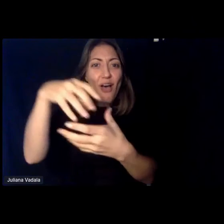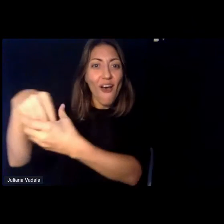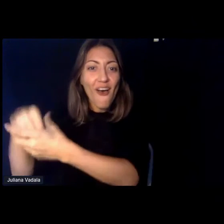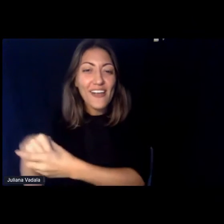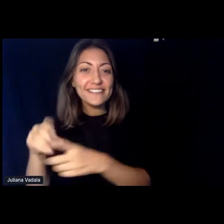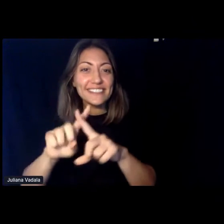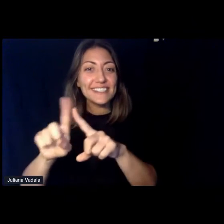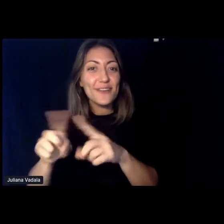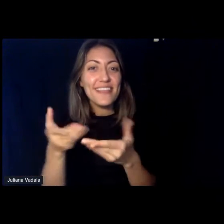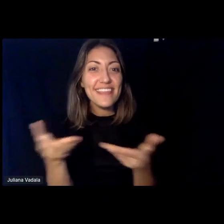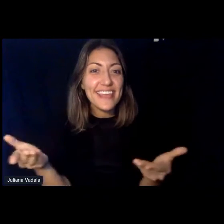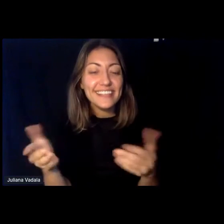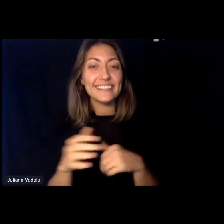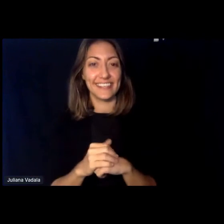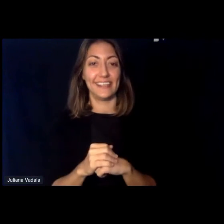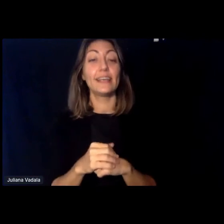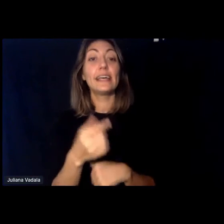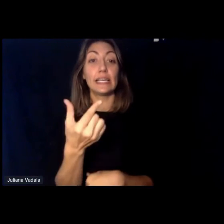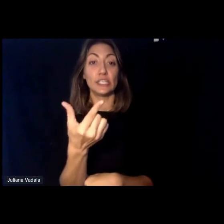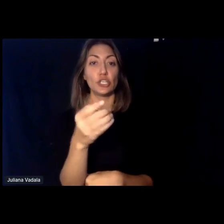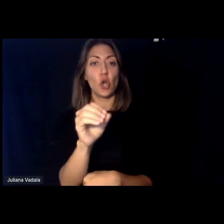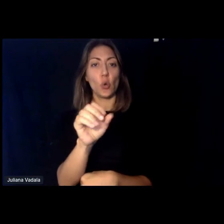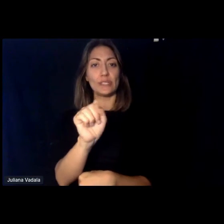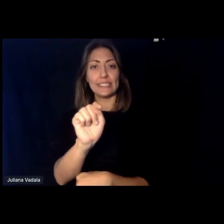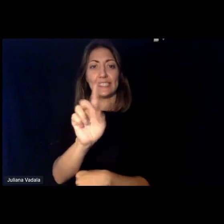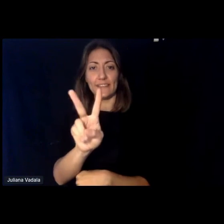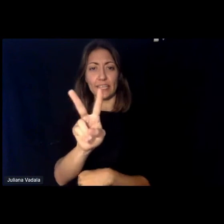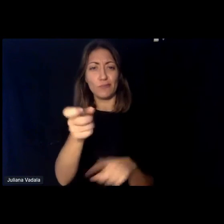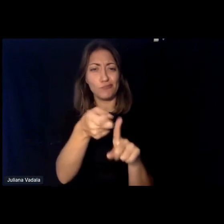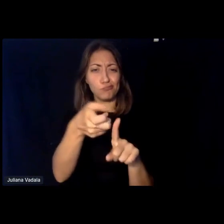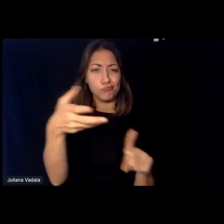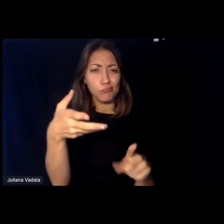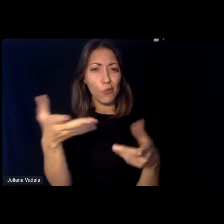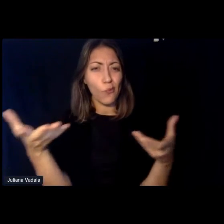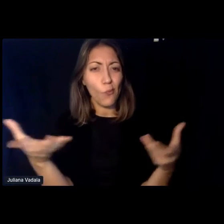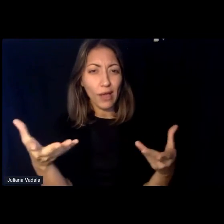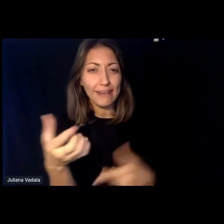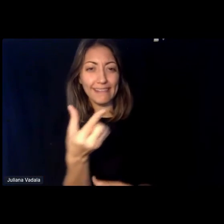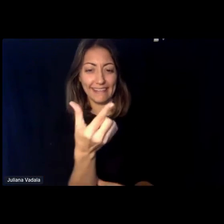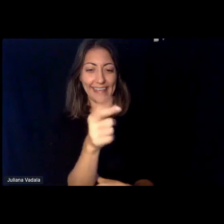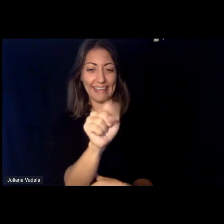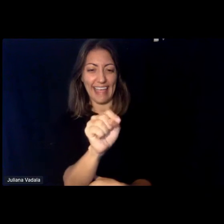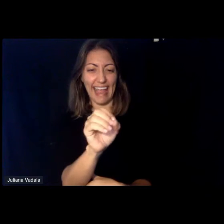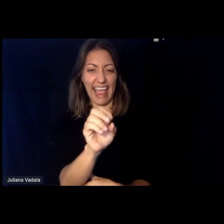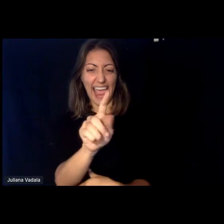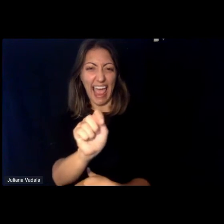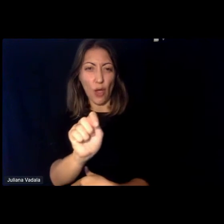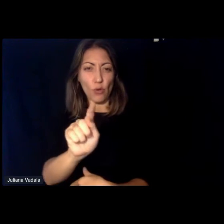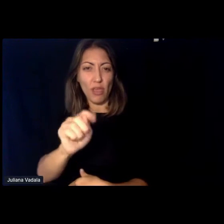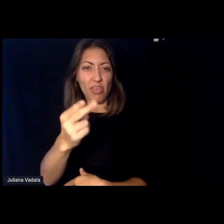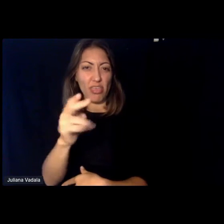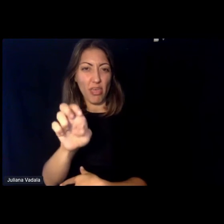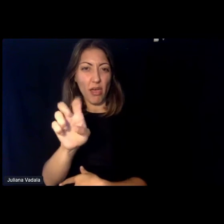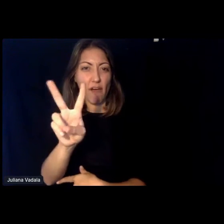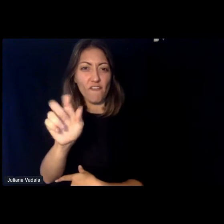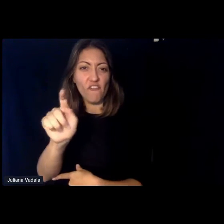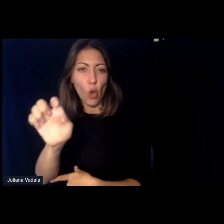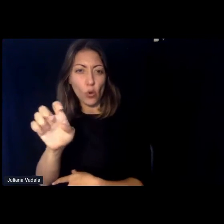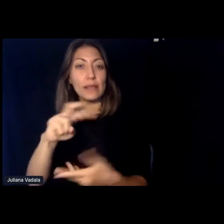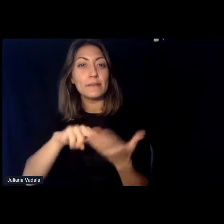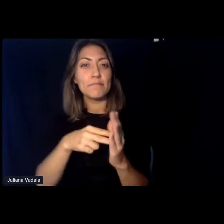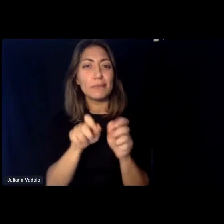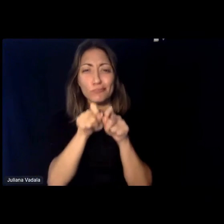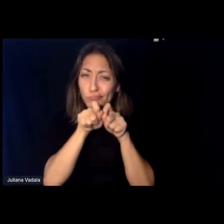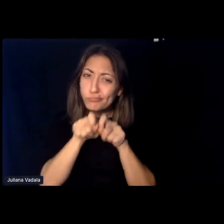GOTV means get out the vote. Today is focused on what we need to do to get out